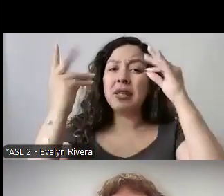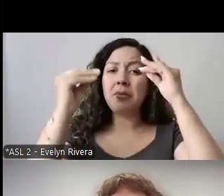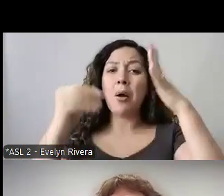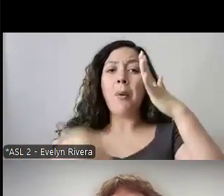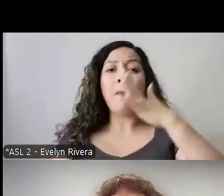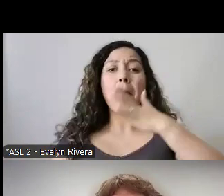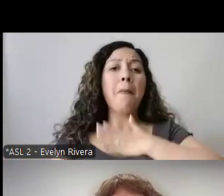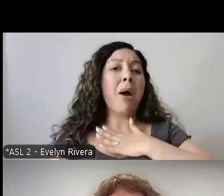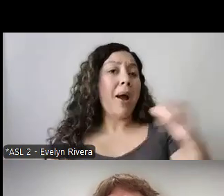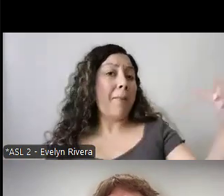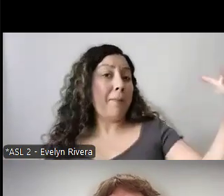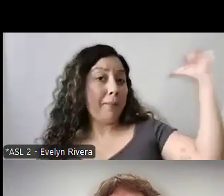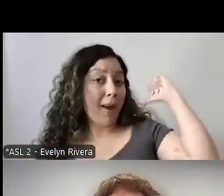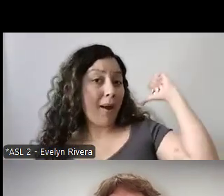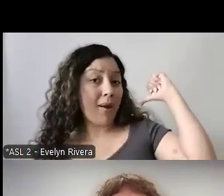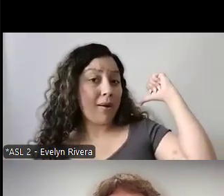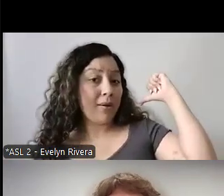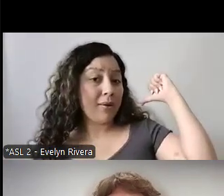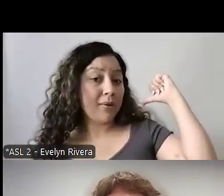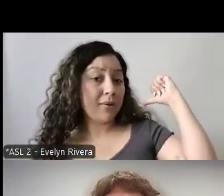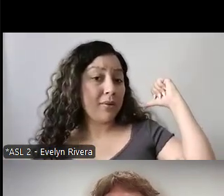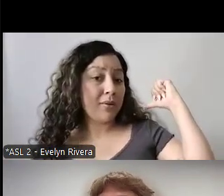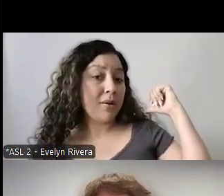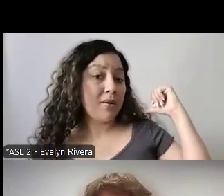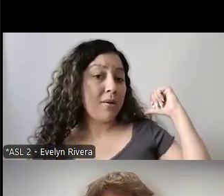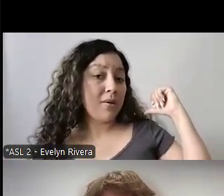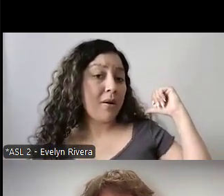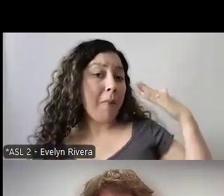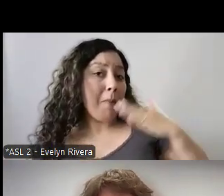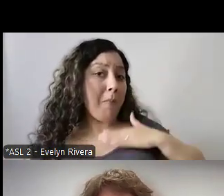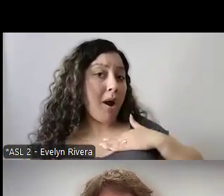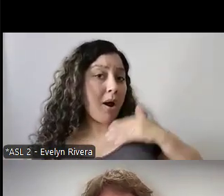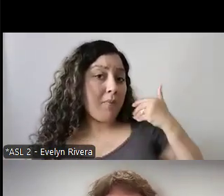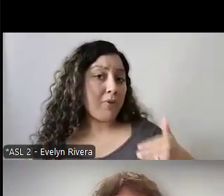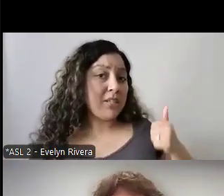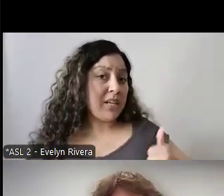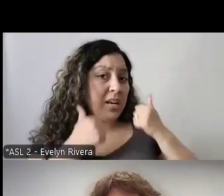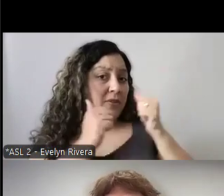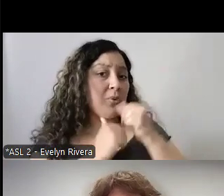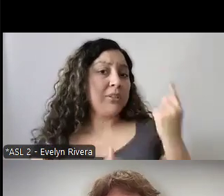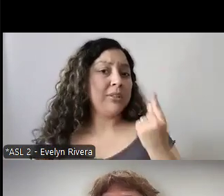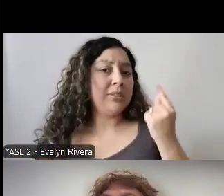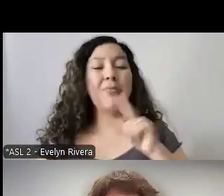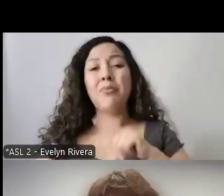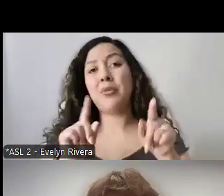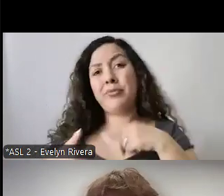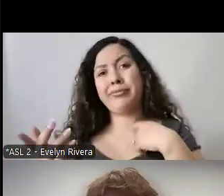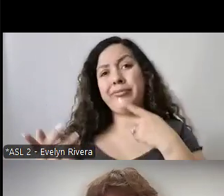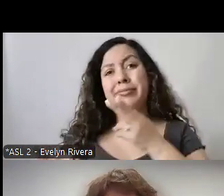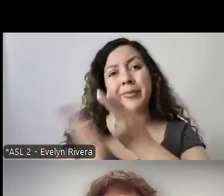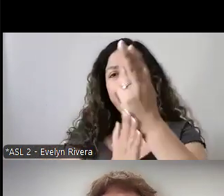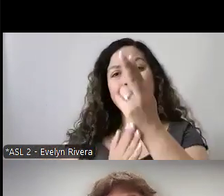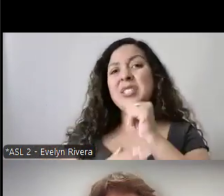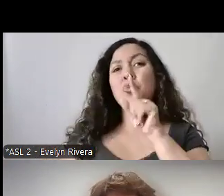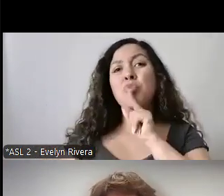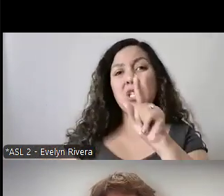of the person with cognitive impairment living with someone, while the reality is very much